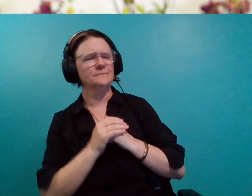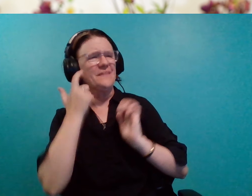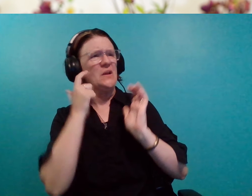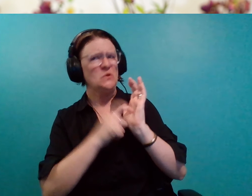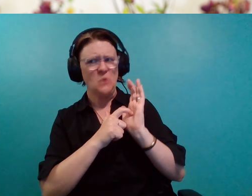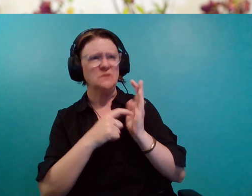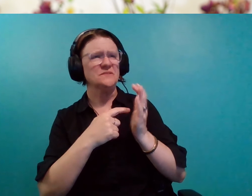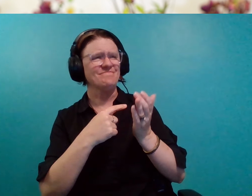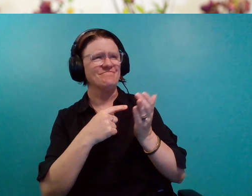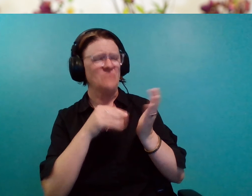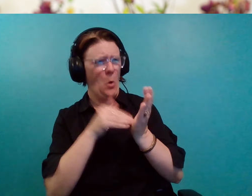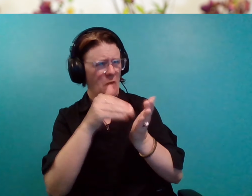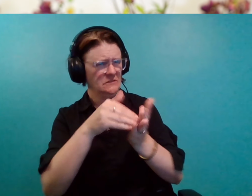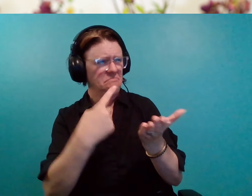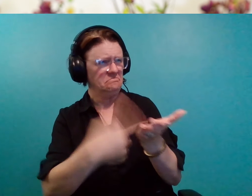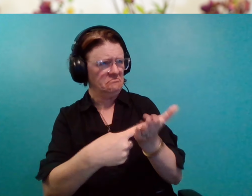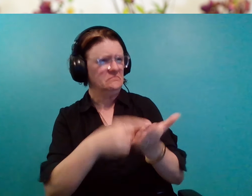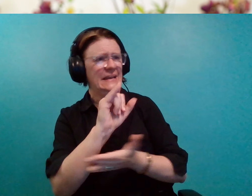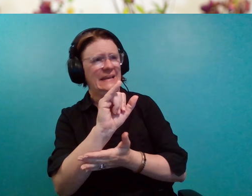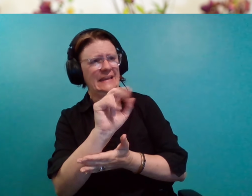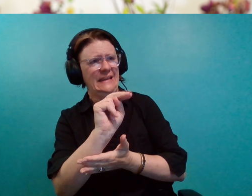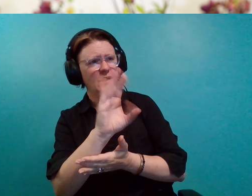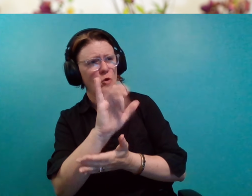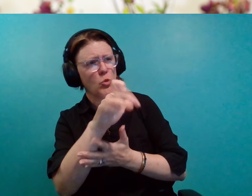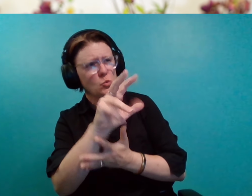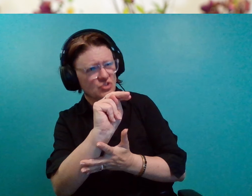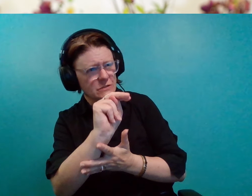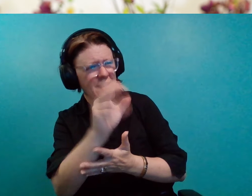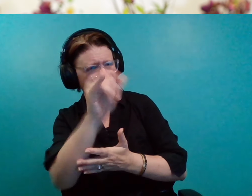kept coming up was inclusion, right?